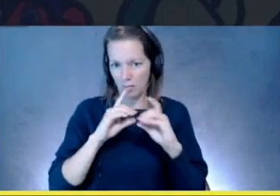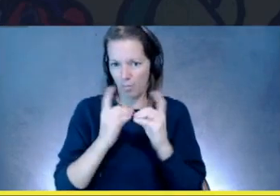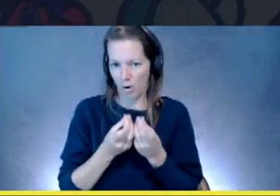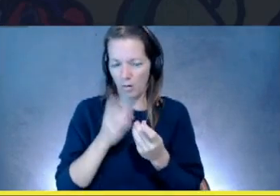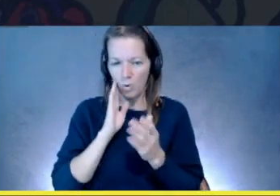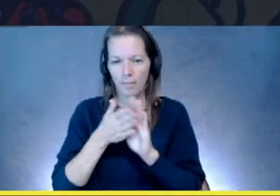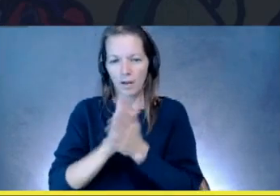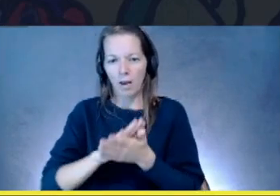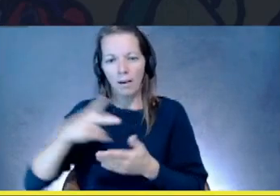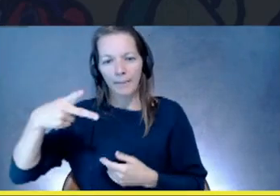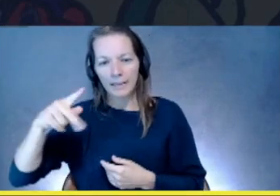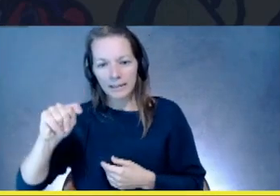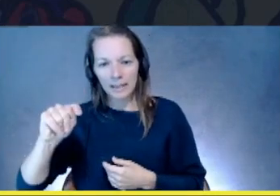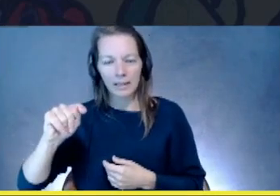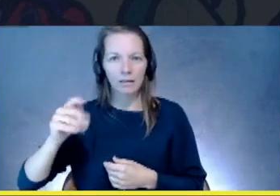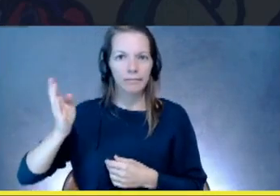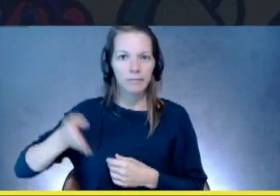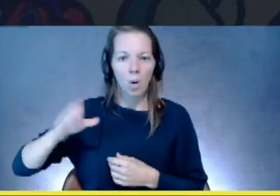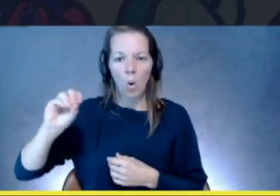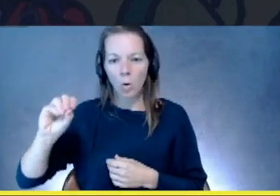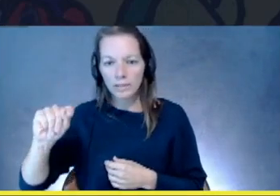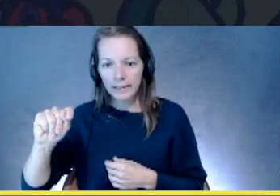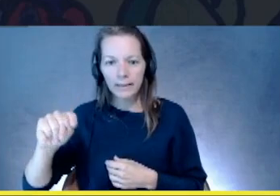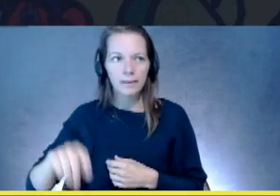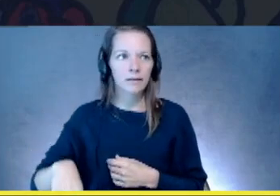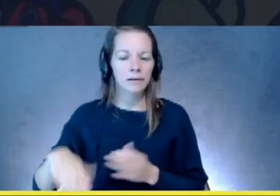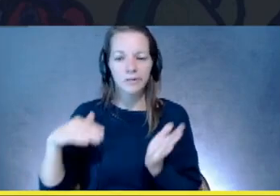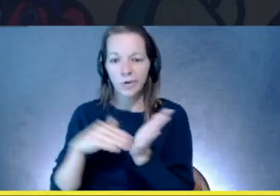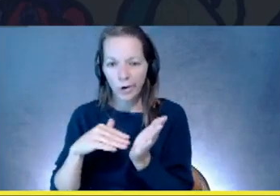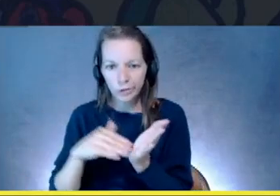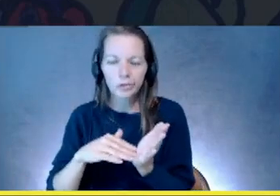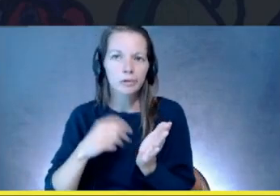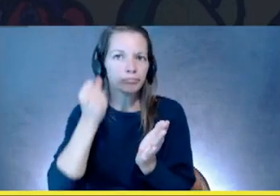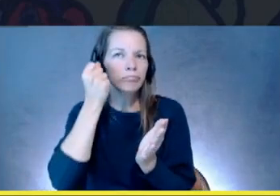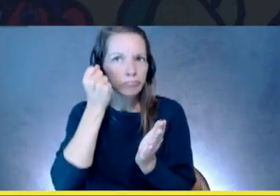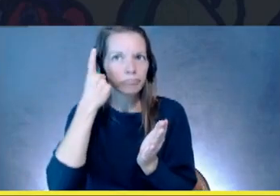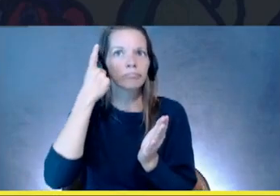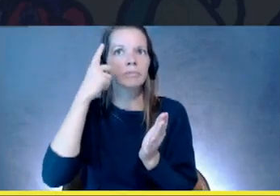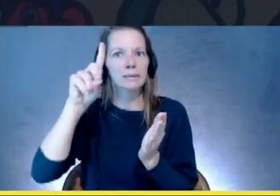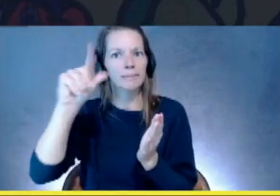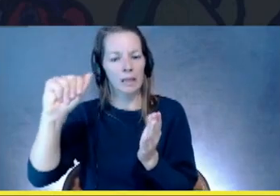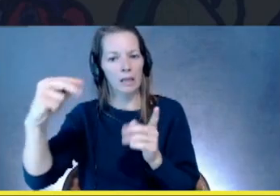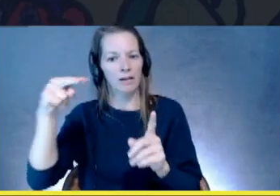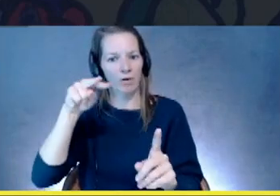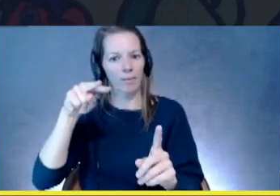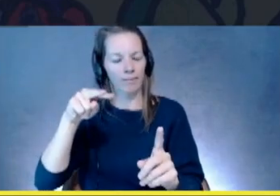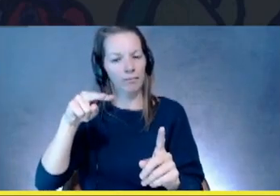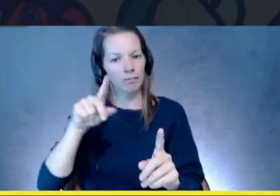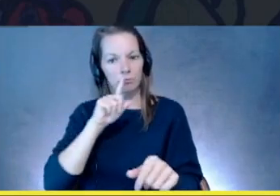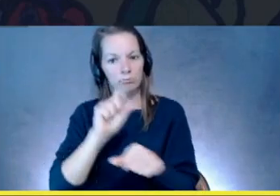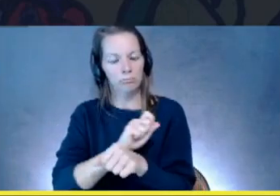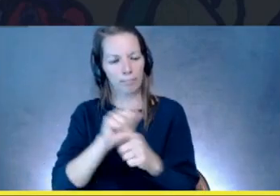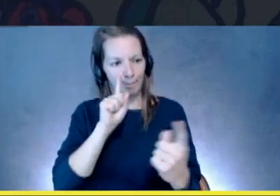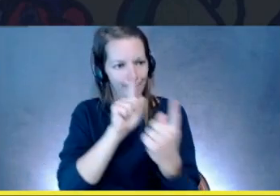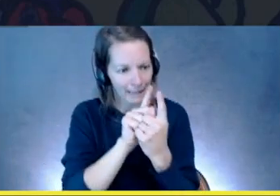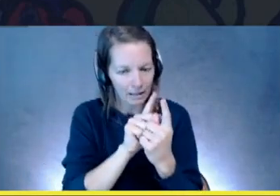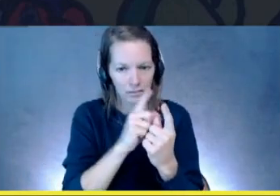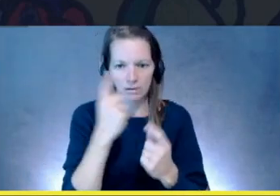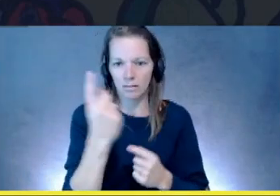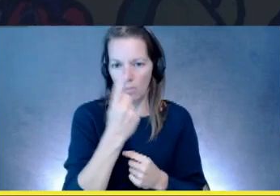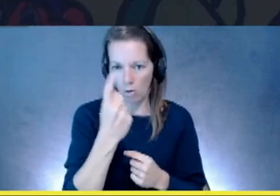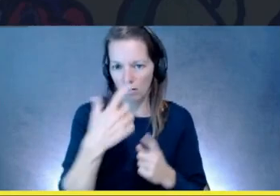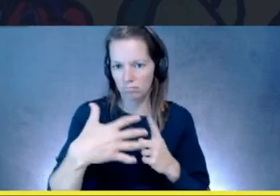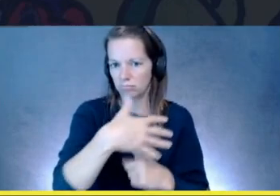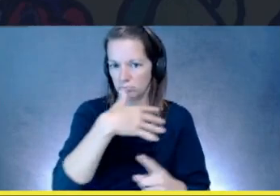or OTs or doctors, to really understand disability from that firsthand setting. So that's one of the ways that I do